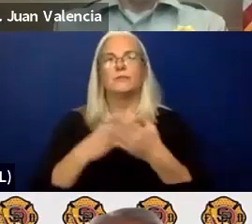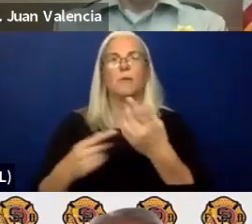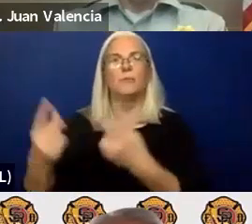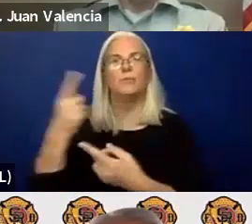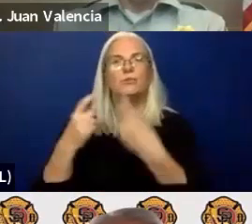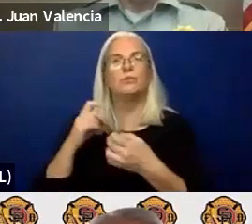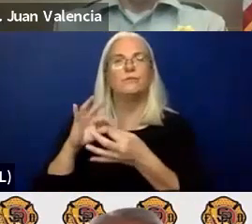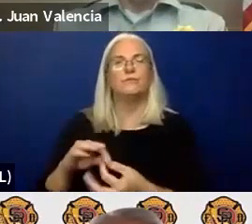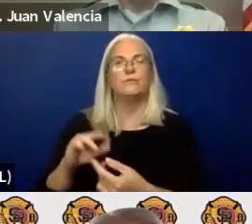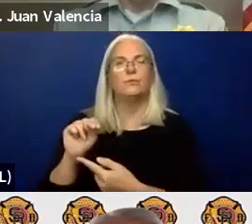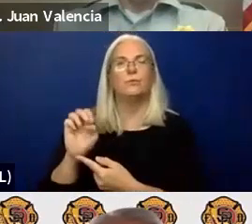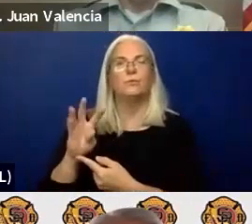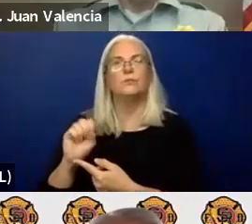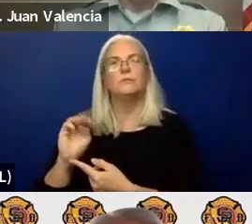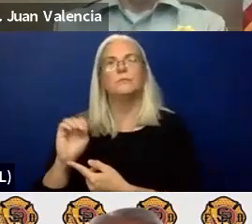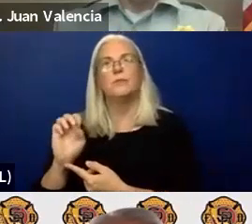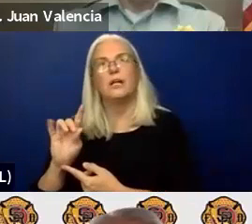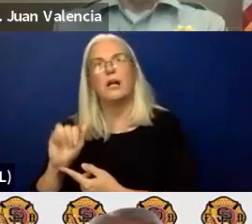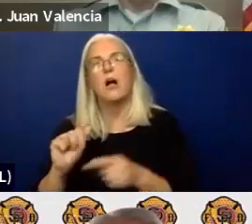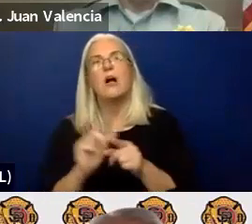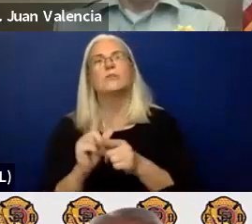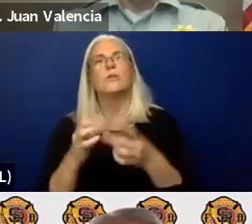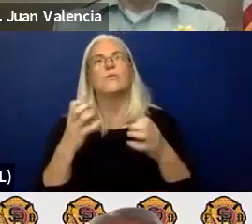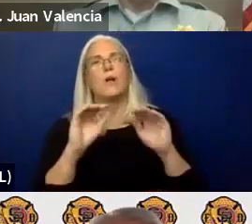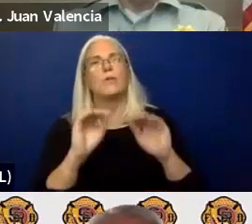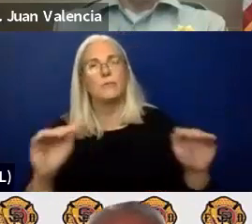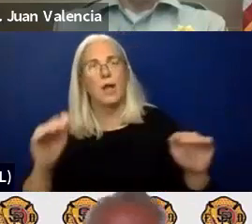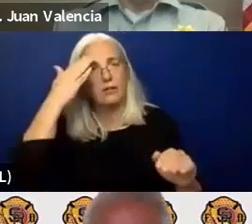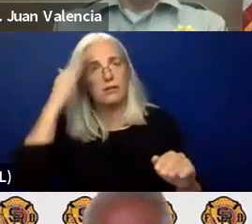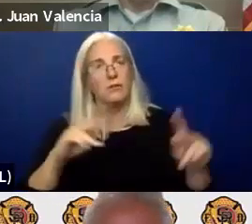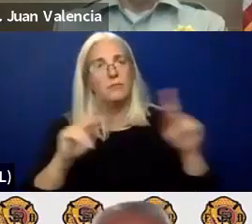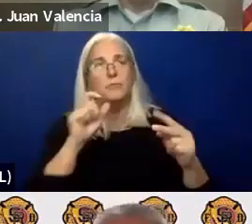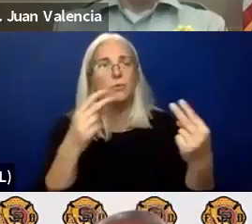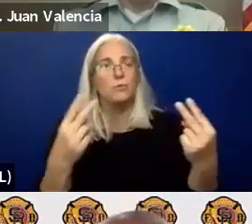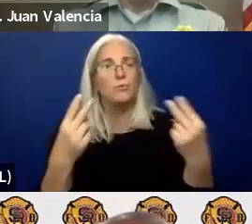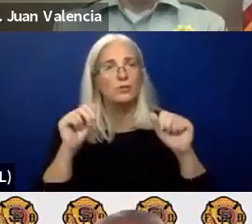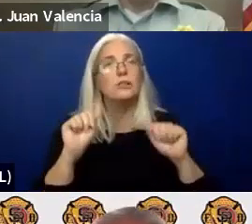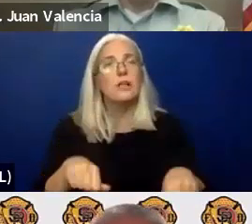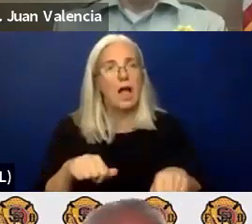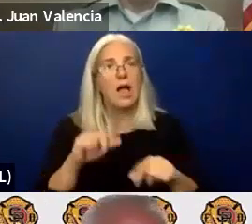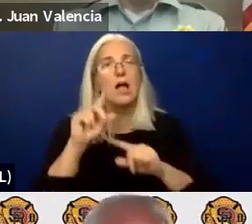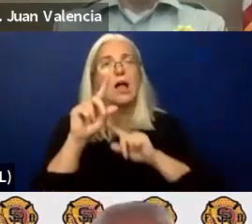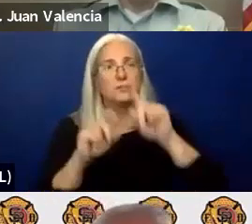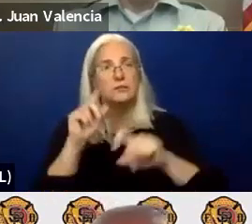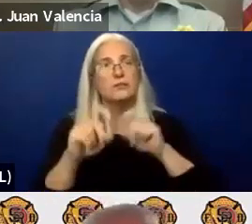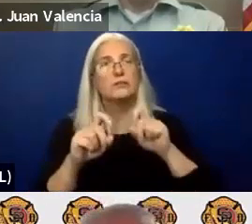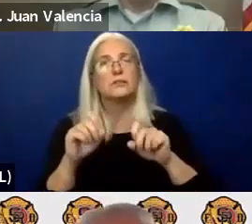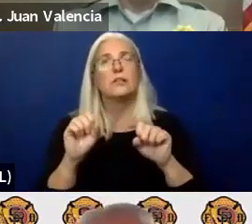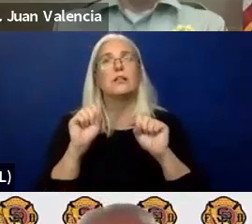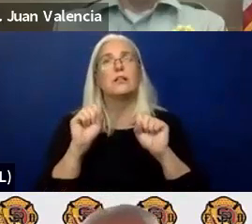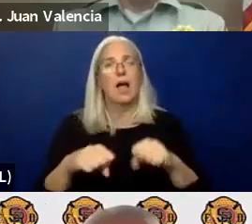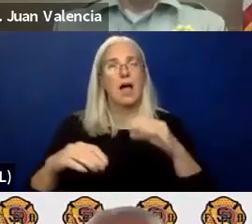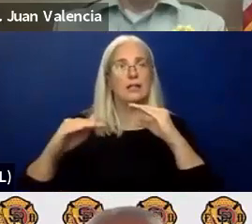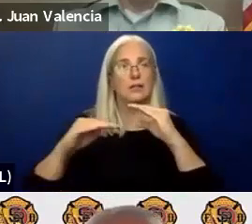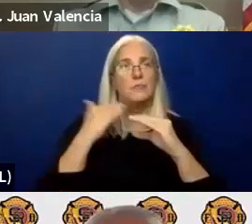we will be fielding questions from the public. The public's invited to send questions to, email them to us